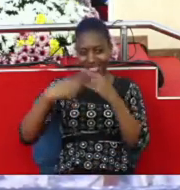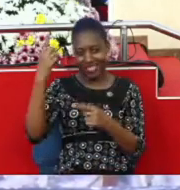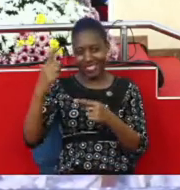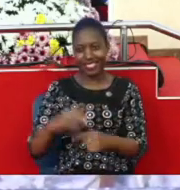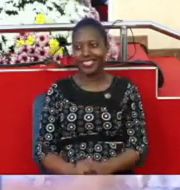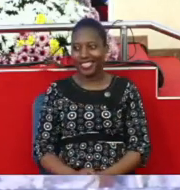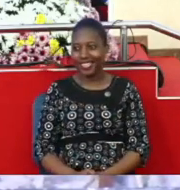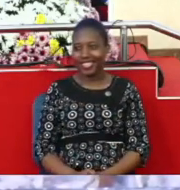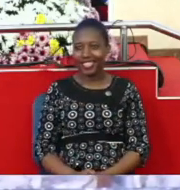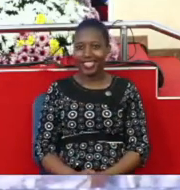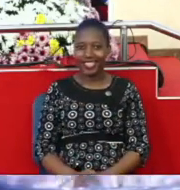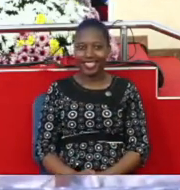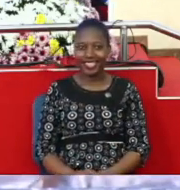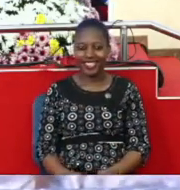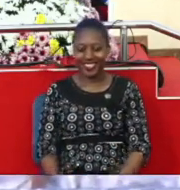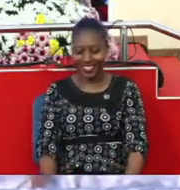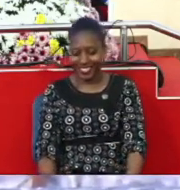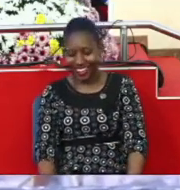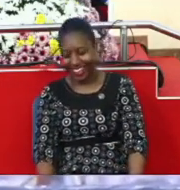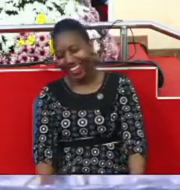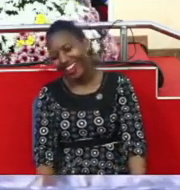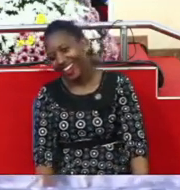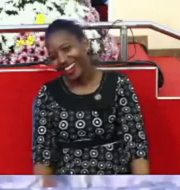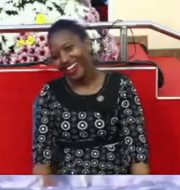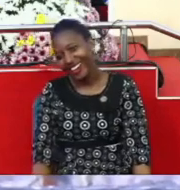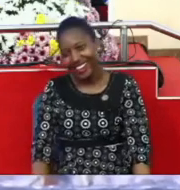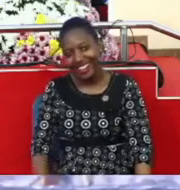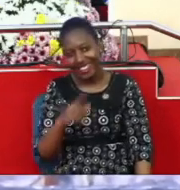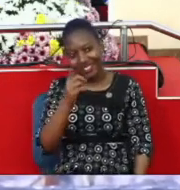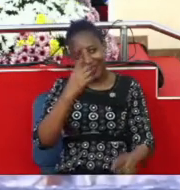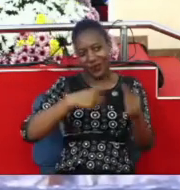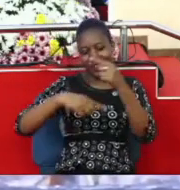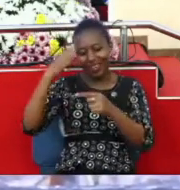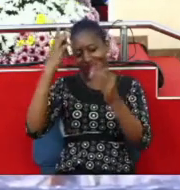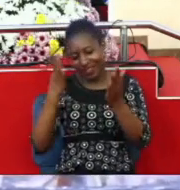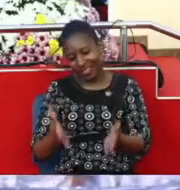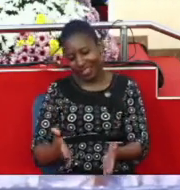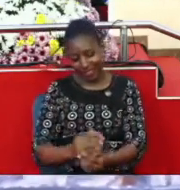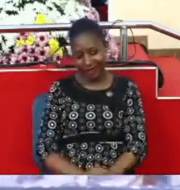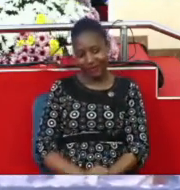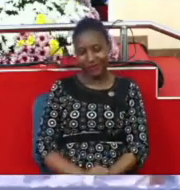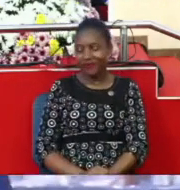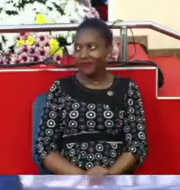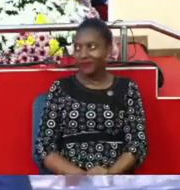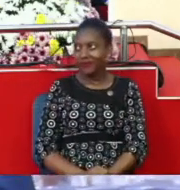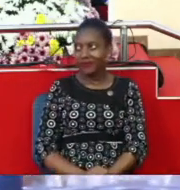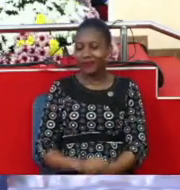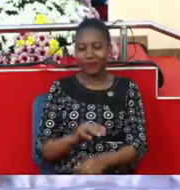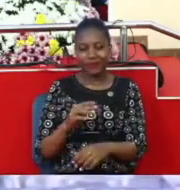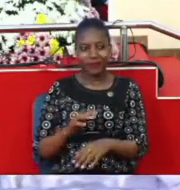ni mama, umwambie wewe Victoria. Yewe mtu mshindi. Sisi ni washindi. Oh my